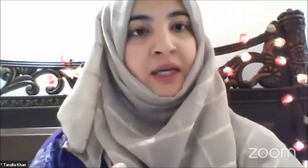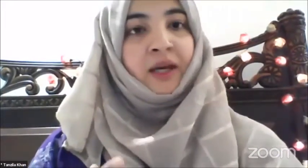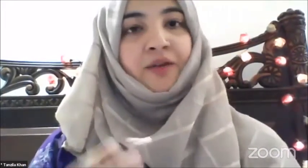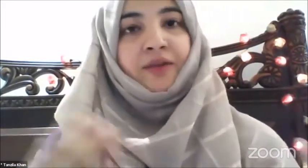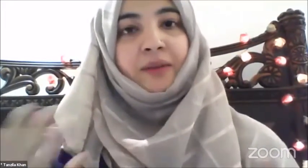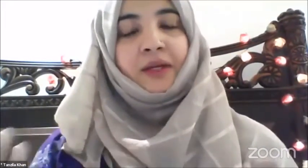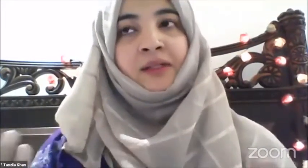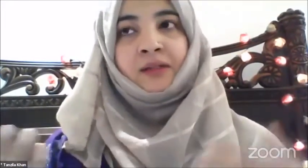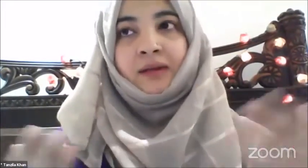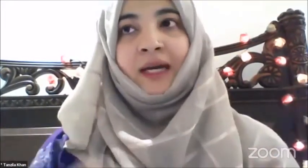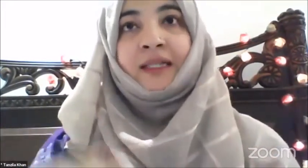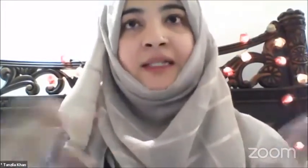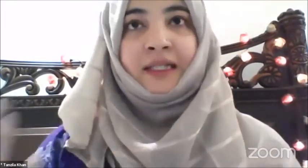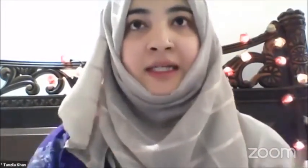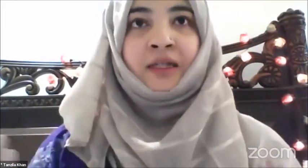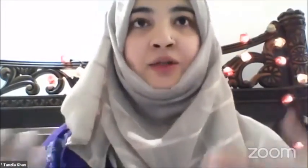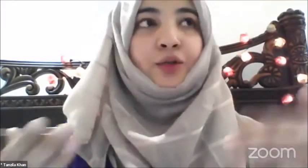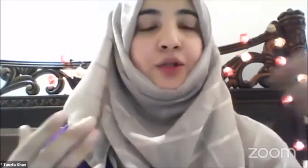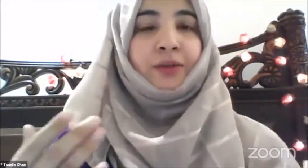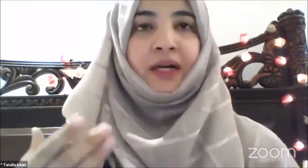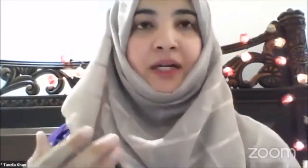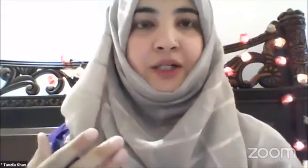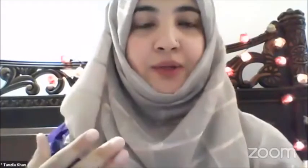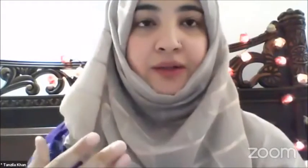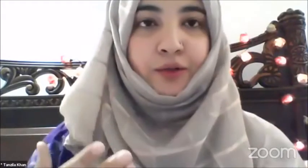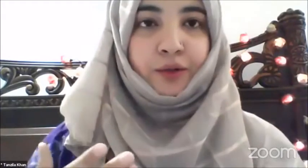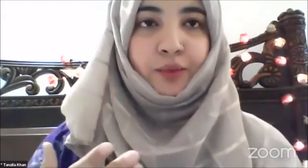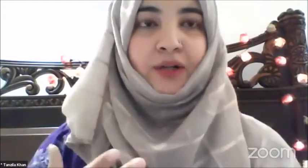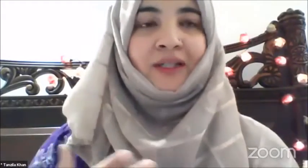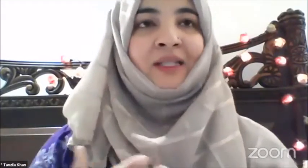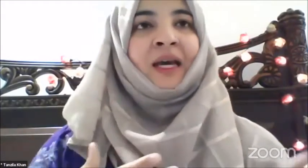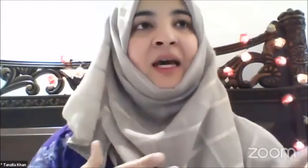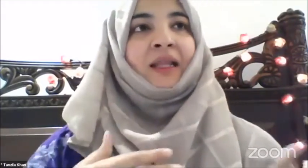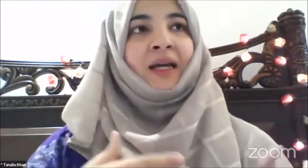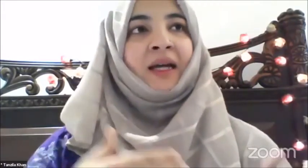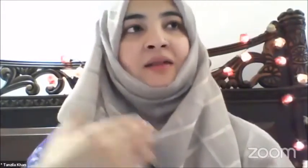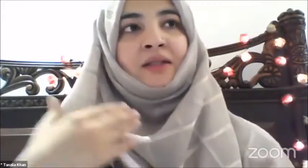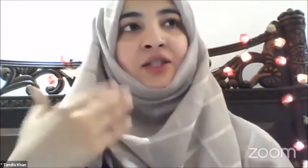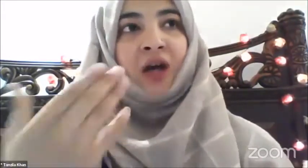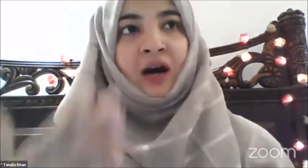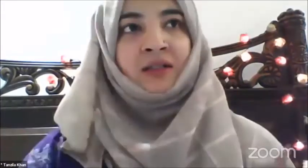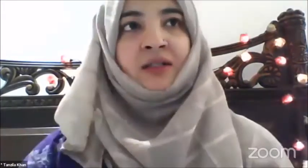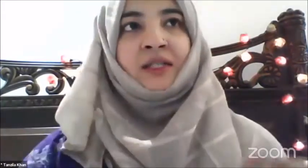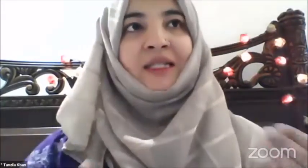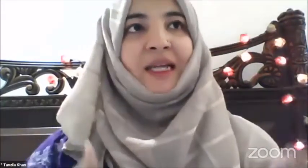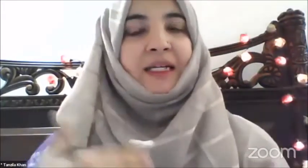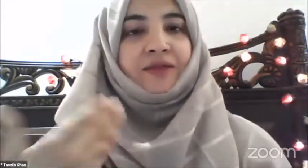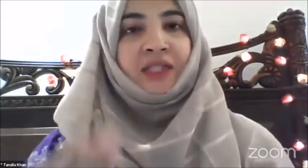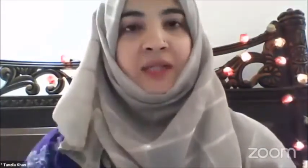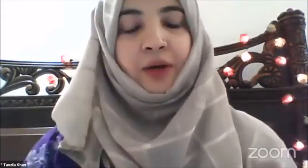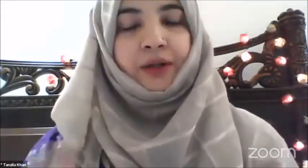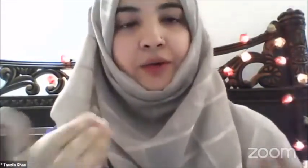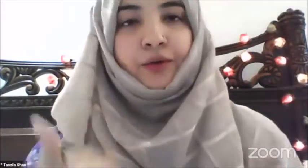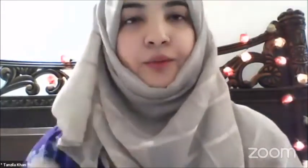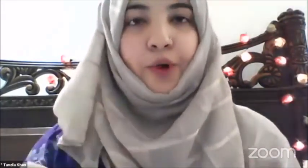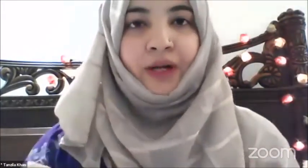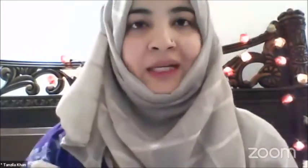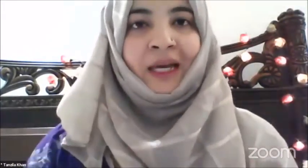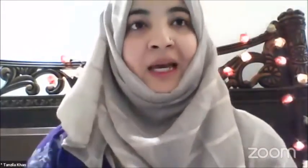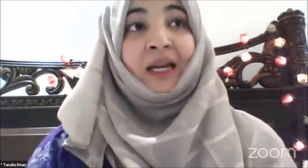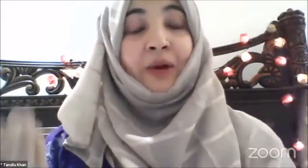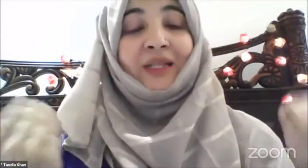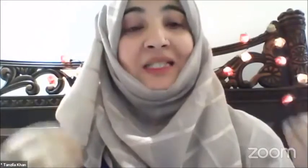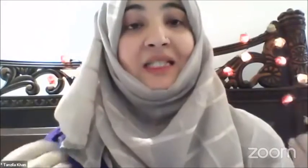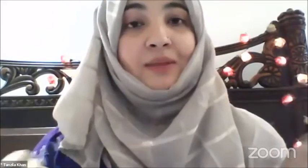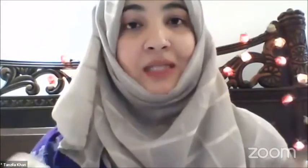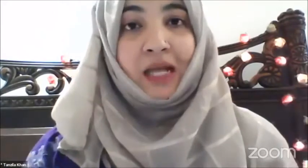times females hesitate to go to the market to get their own products. And that starts this negativity about their own body